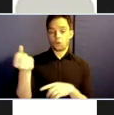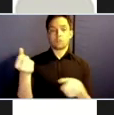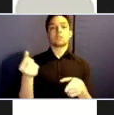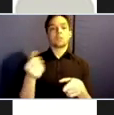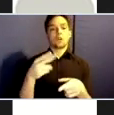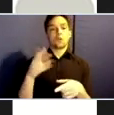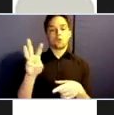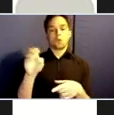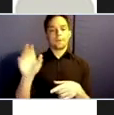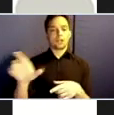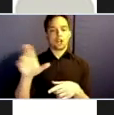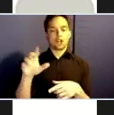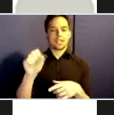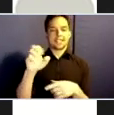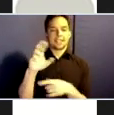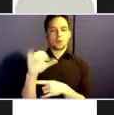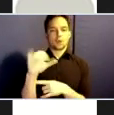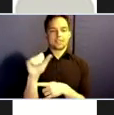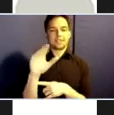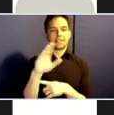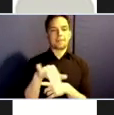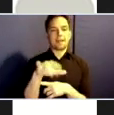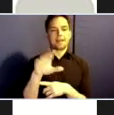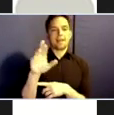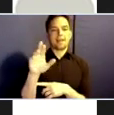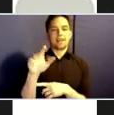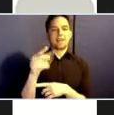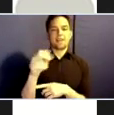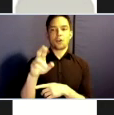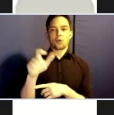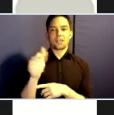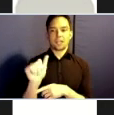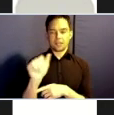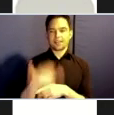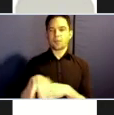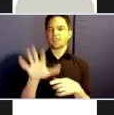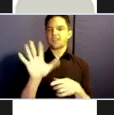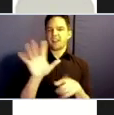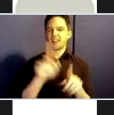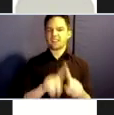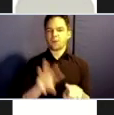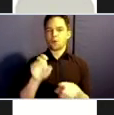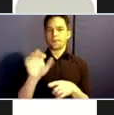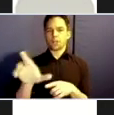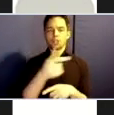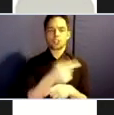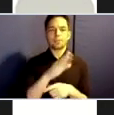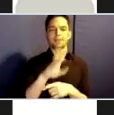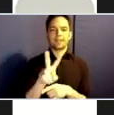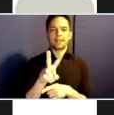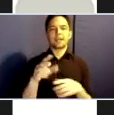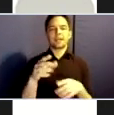series by the Riga. It was 5 different webinars where we gathered together GBV practitioners to